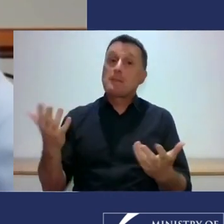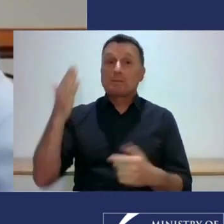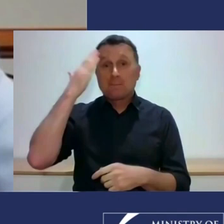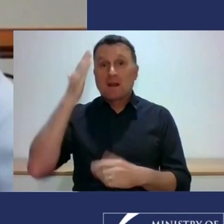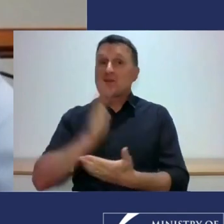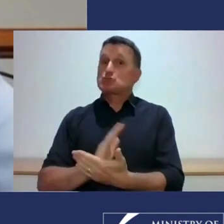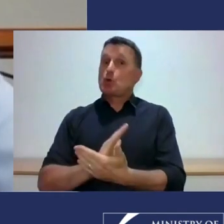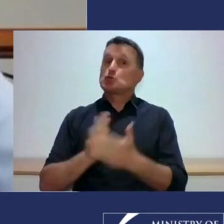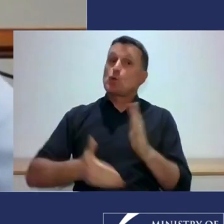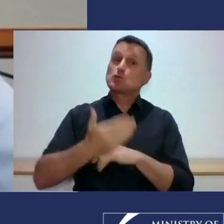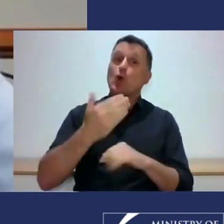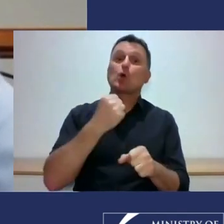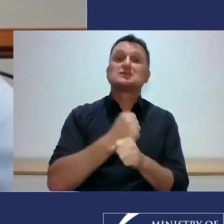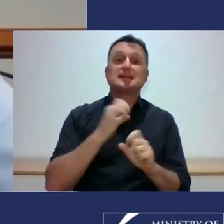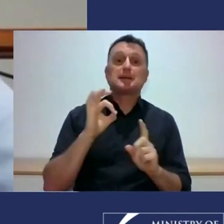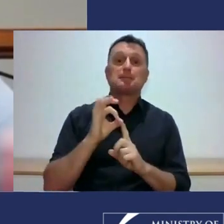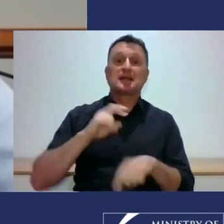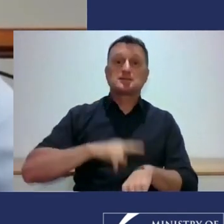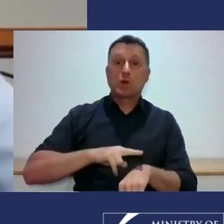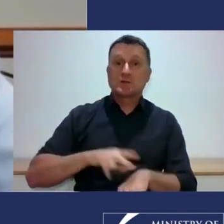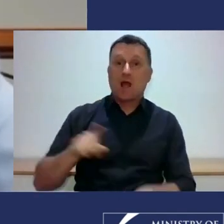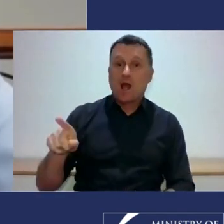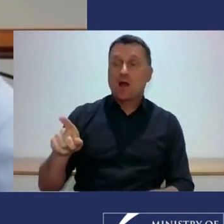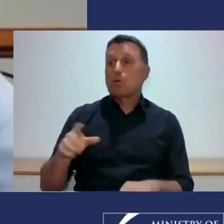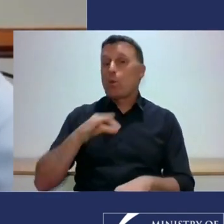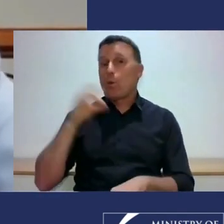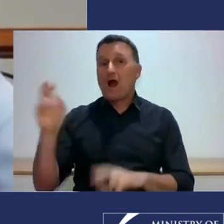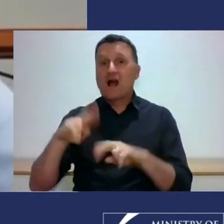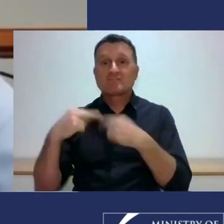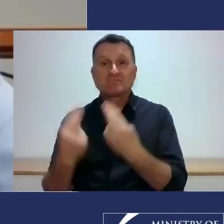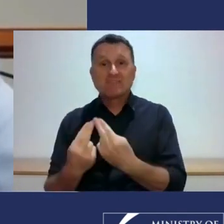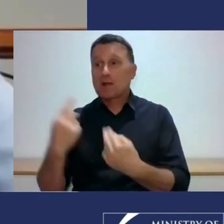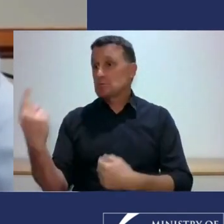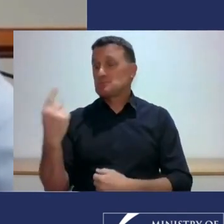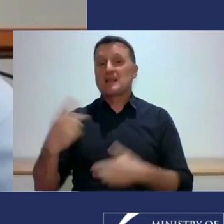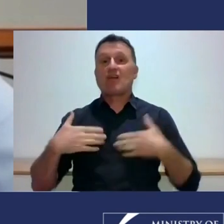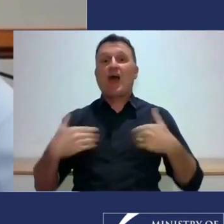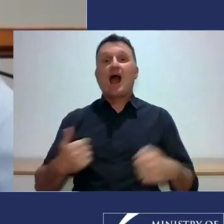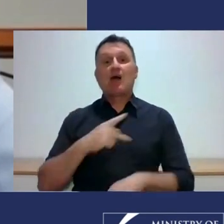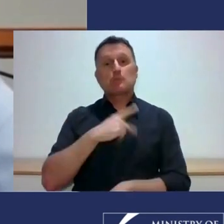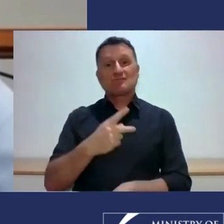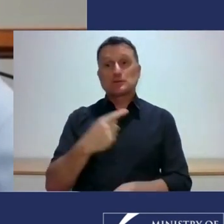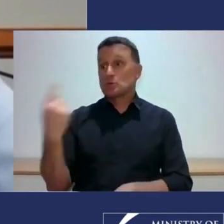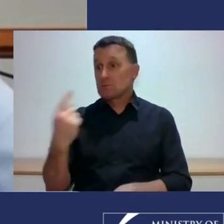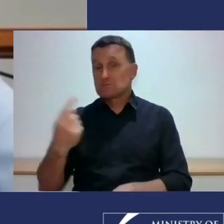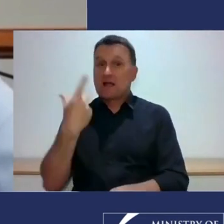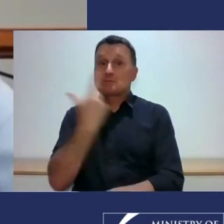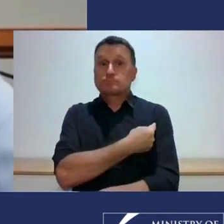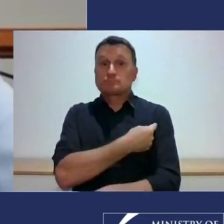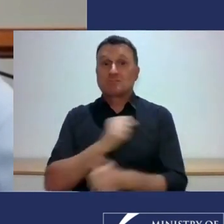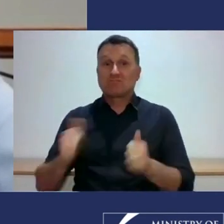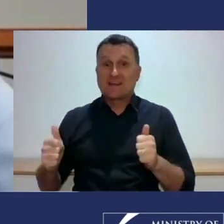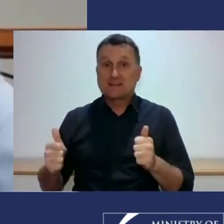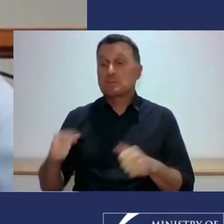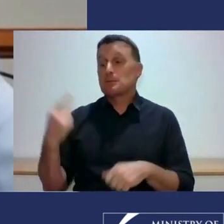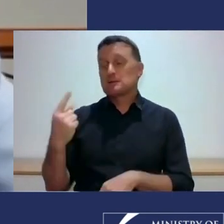and ask her GP, or a whānau member who may be a health practitioner or may have had the vaccine and is, you know,